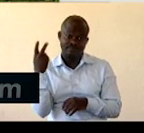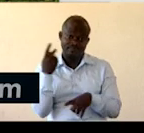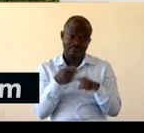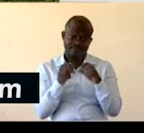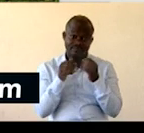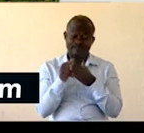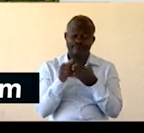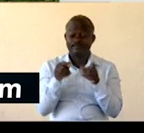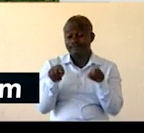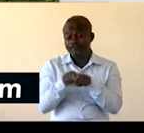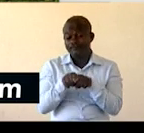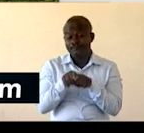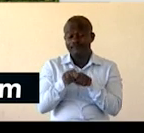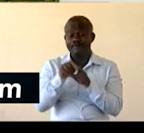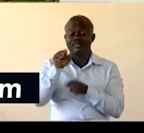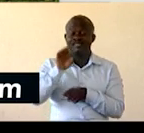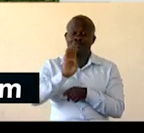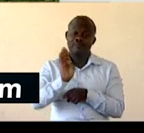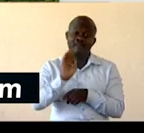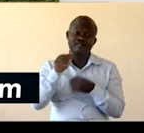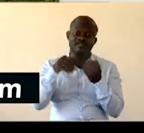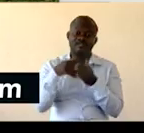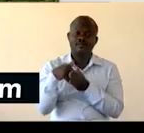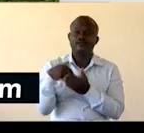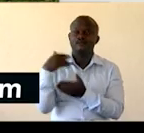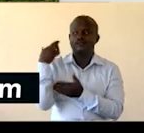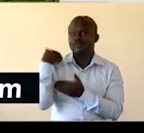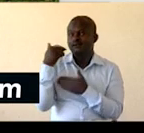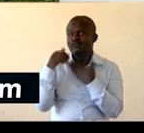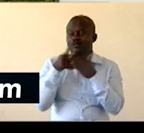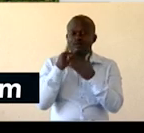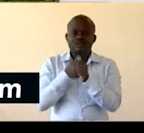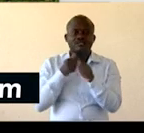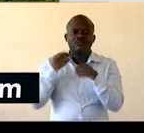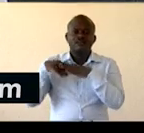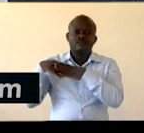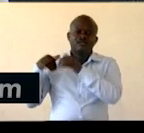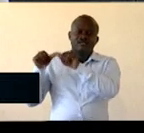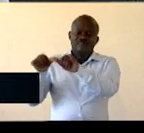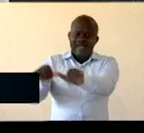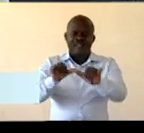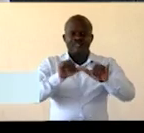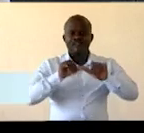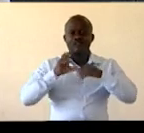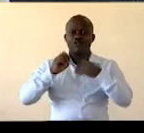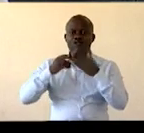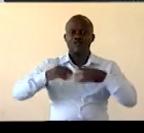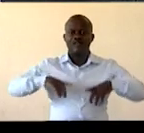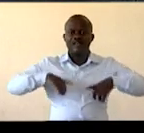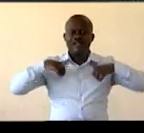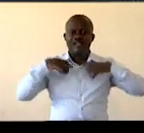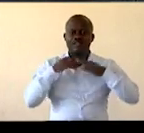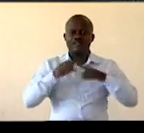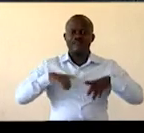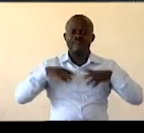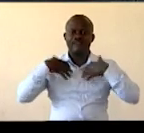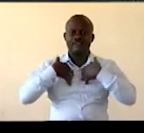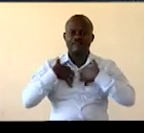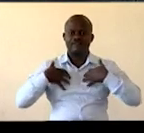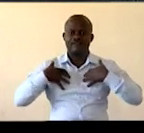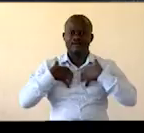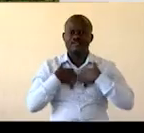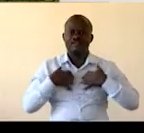as far as biology is concerned, which is the study of life, of living organisms,